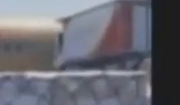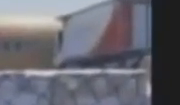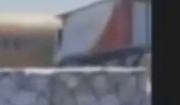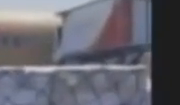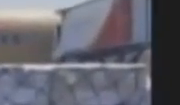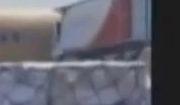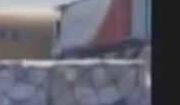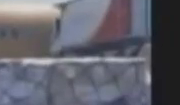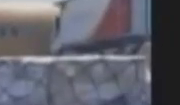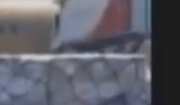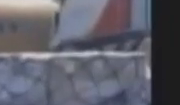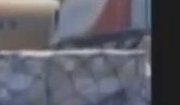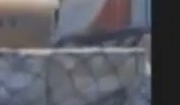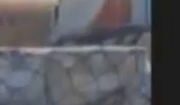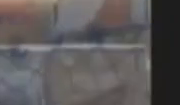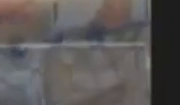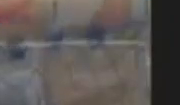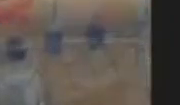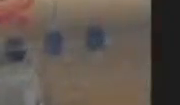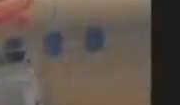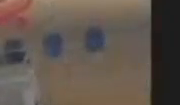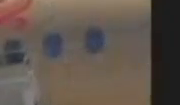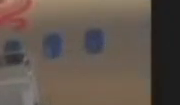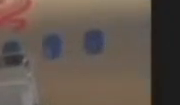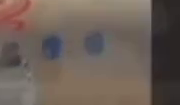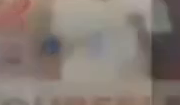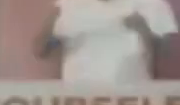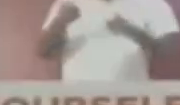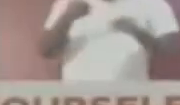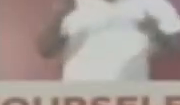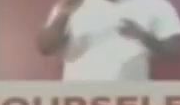by appointment, as no walk-ins will be accepted.